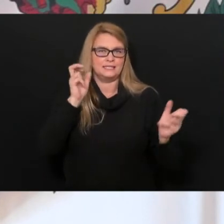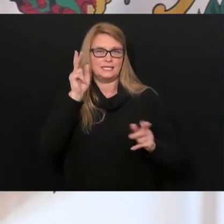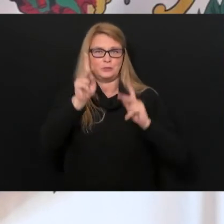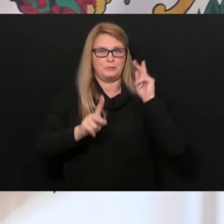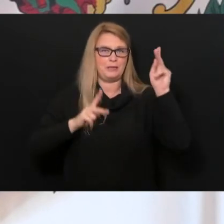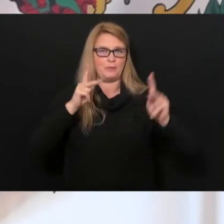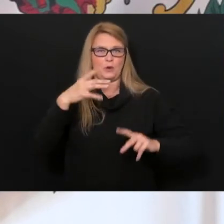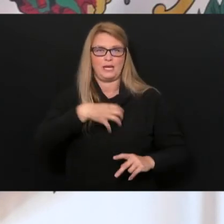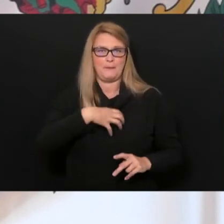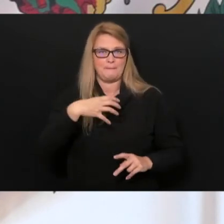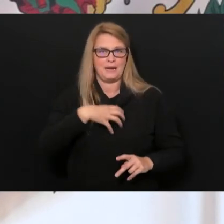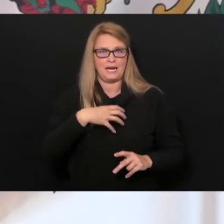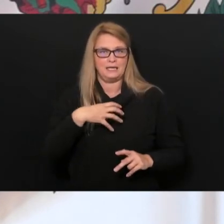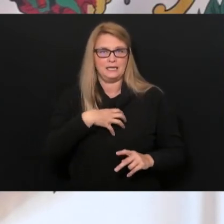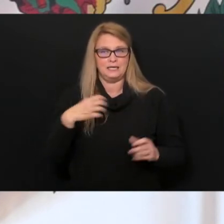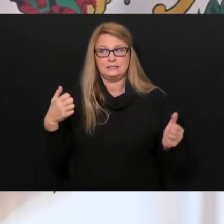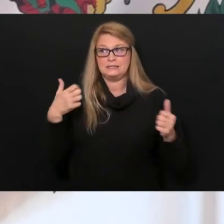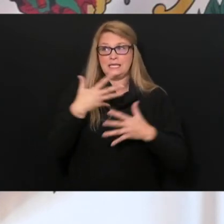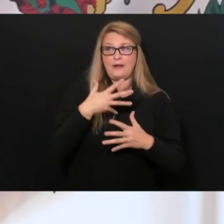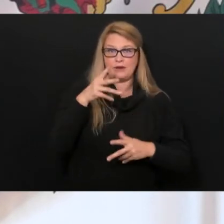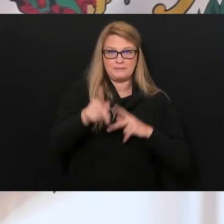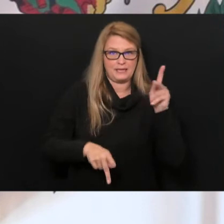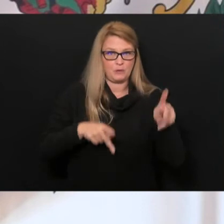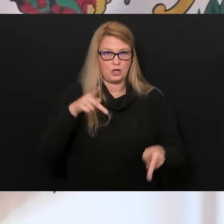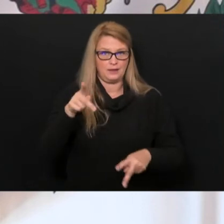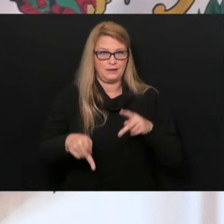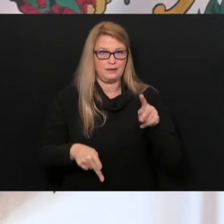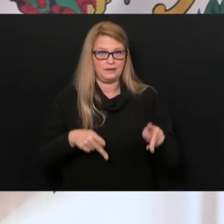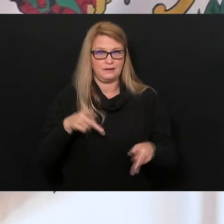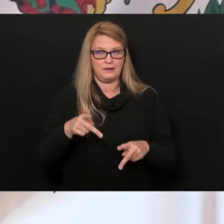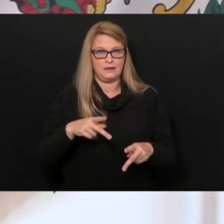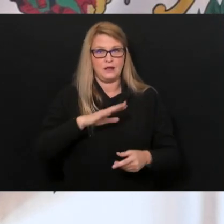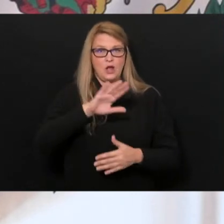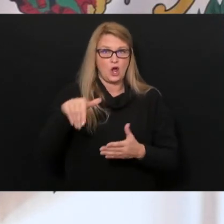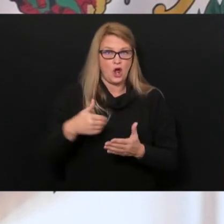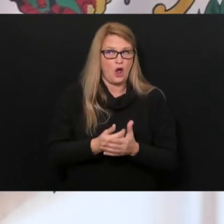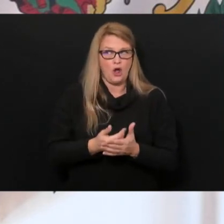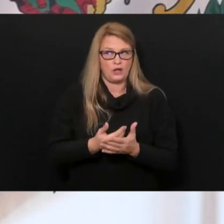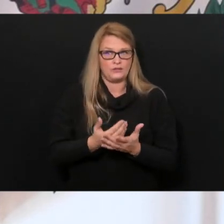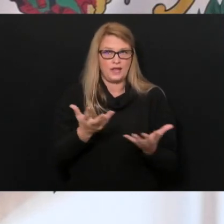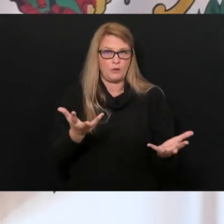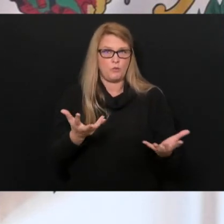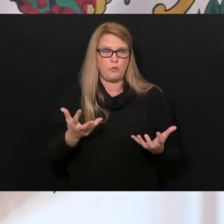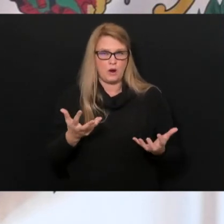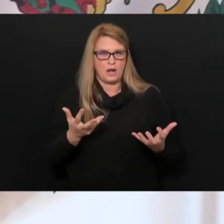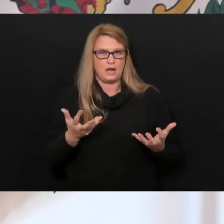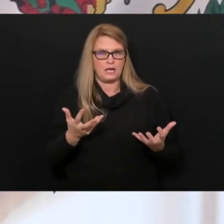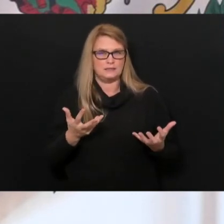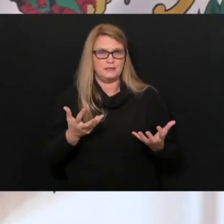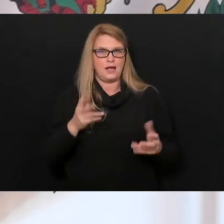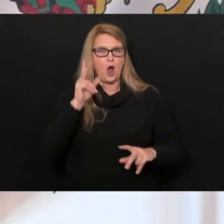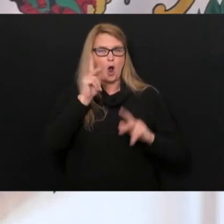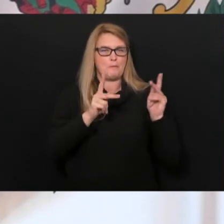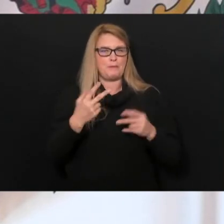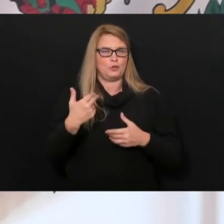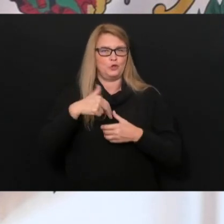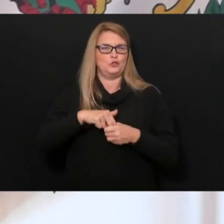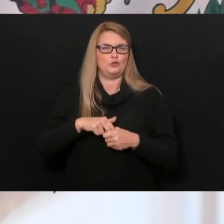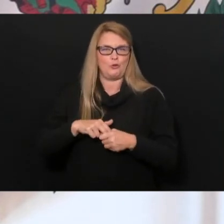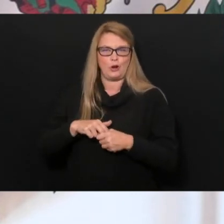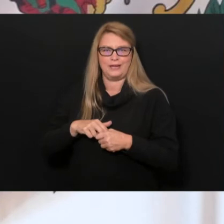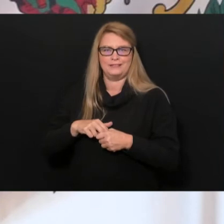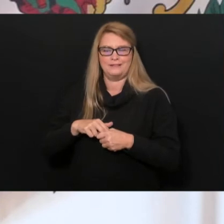running around with all these scare tactics and everything. All they're looking for is allies. They're looking for